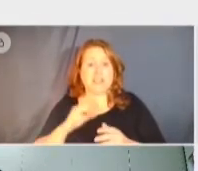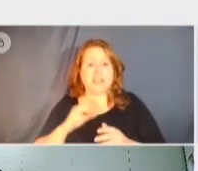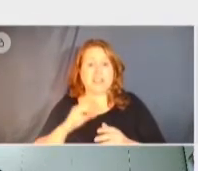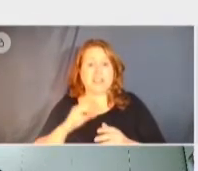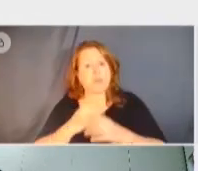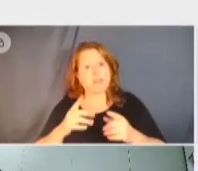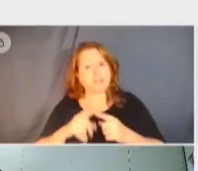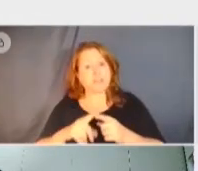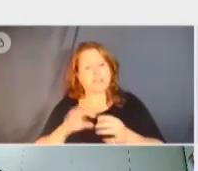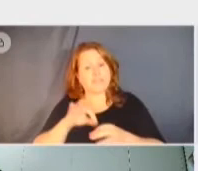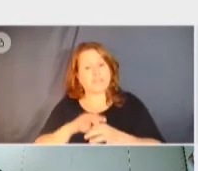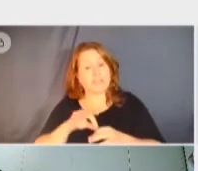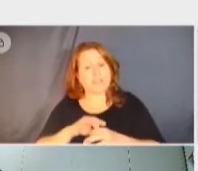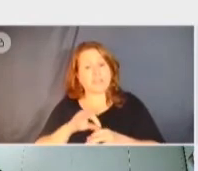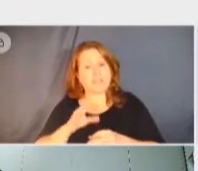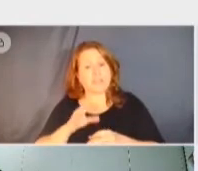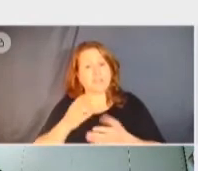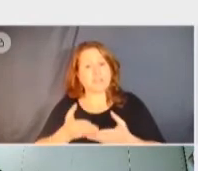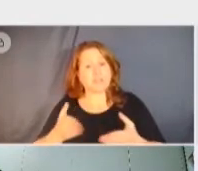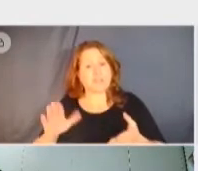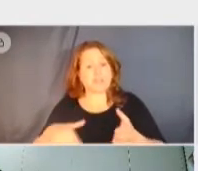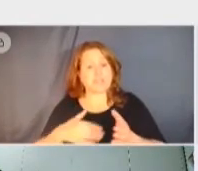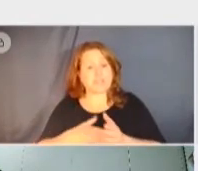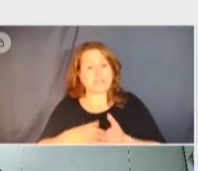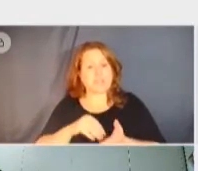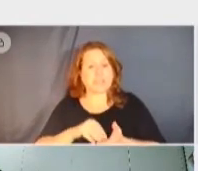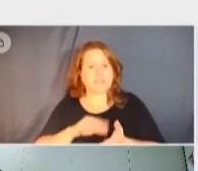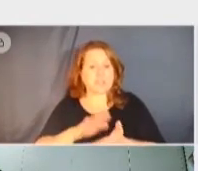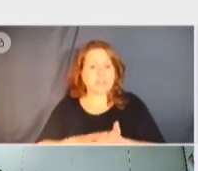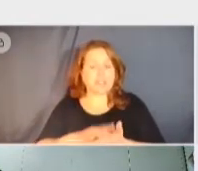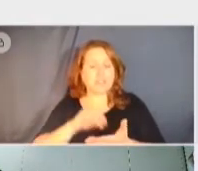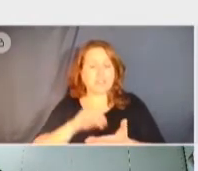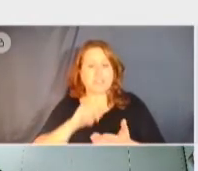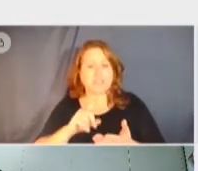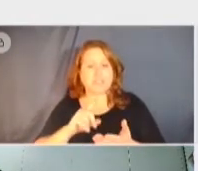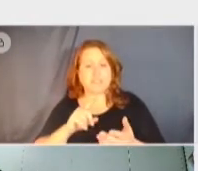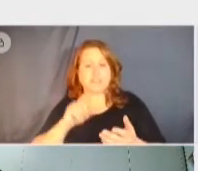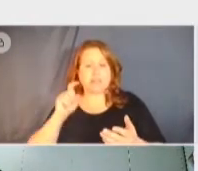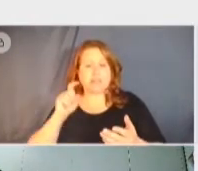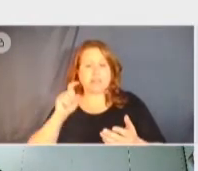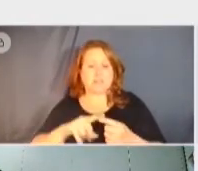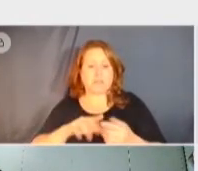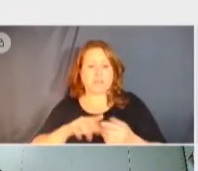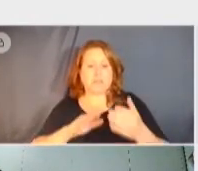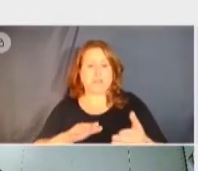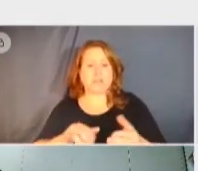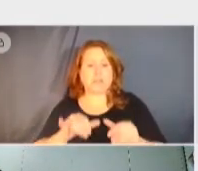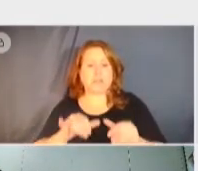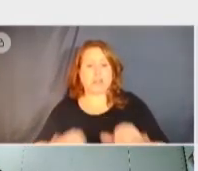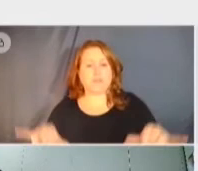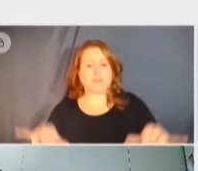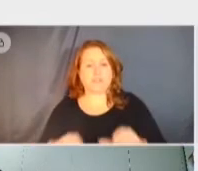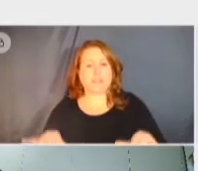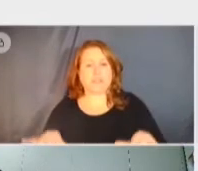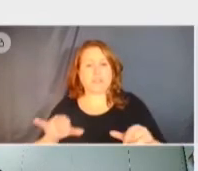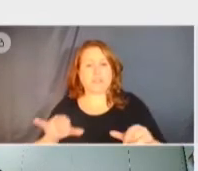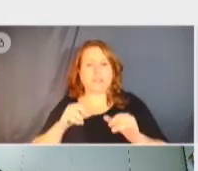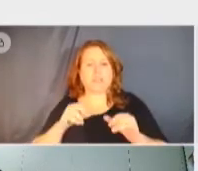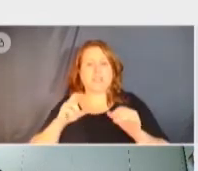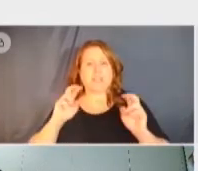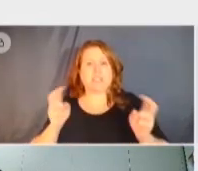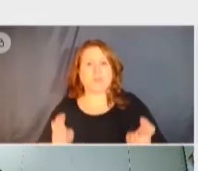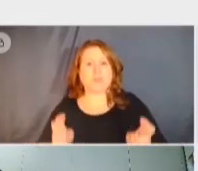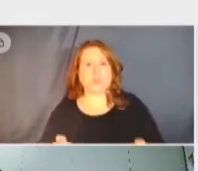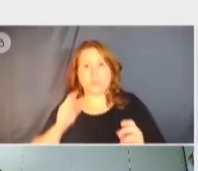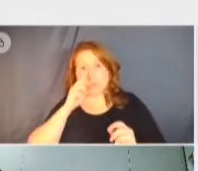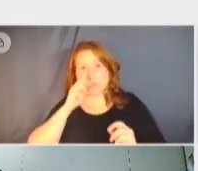additional documentation to address other outstanding documentary deficiencies, which will be reviewed by SLI and NYSEC as we receive